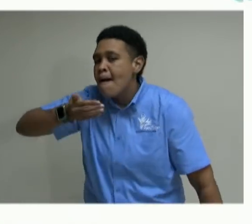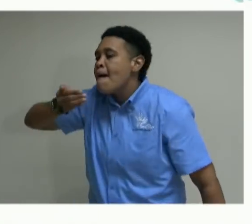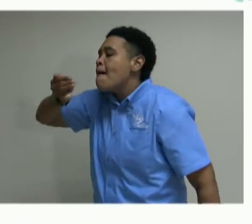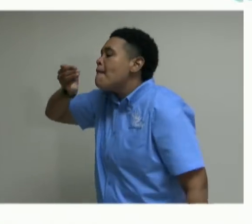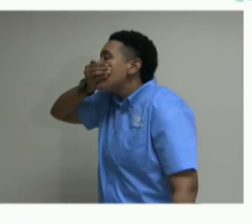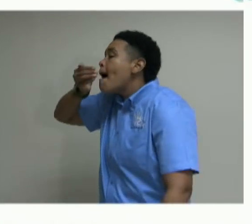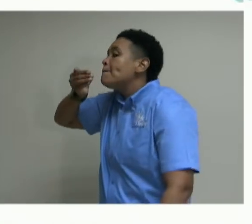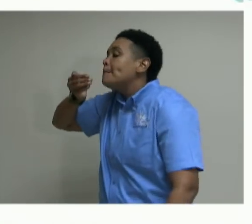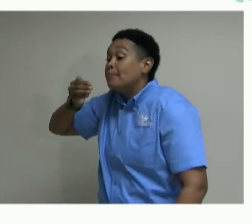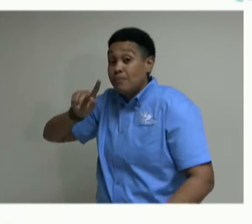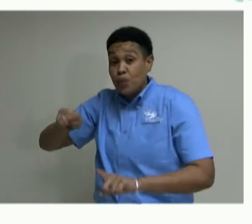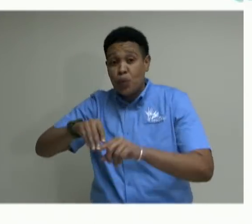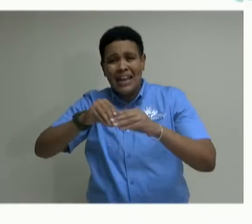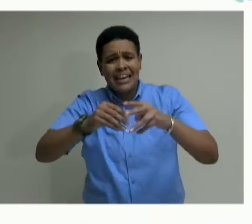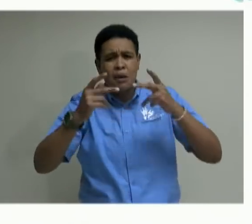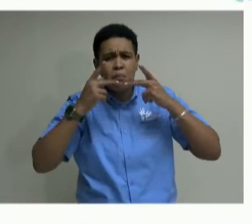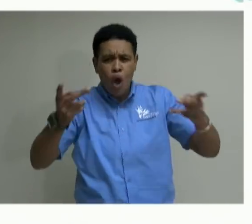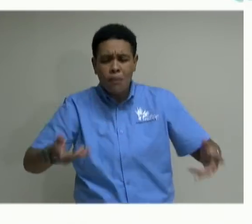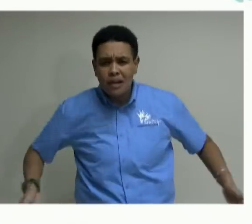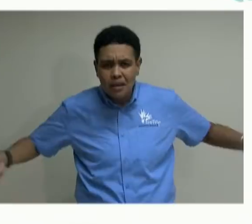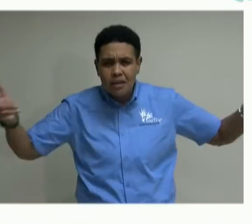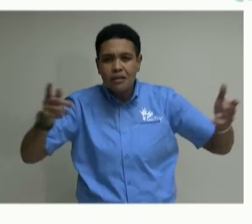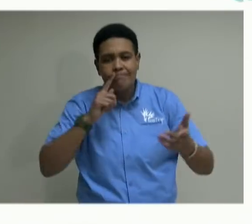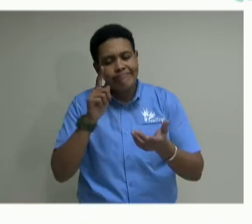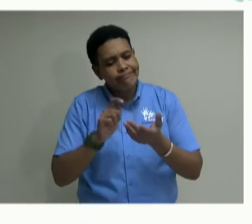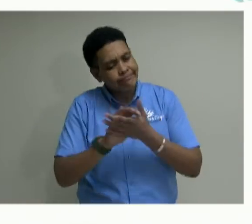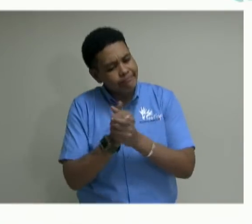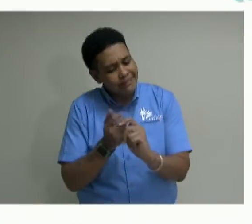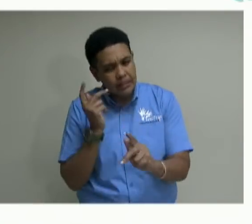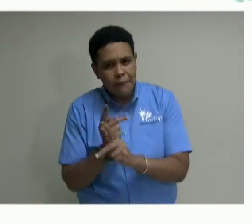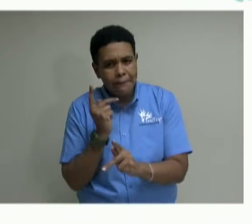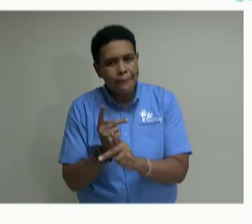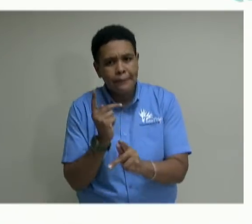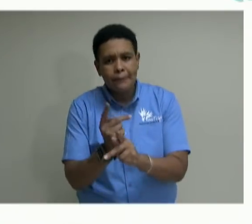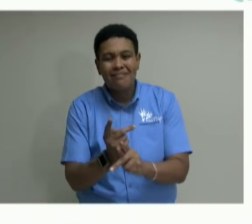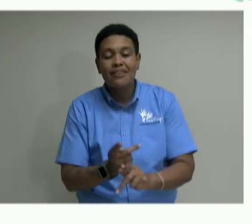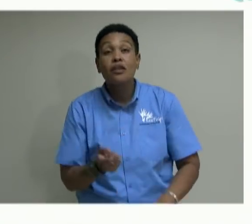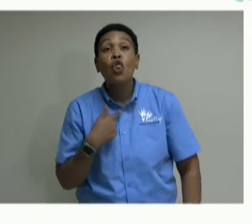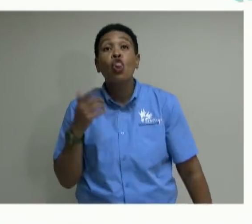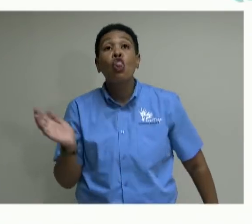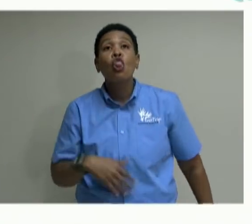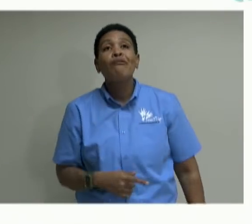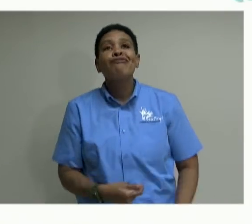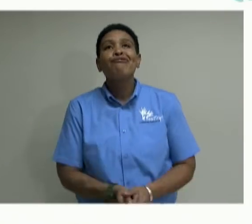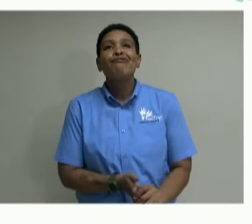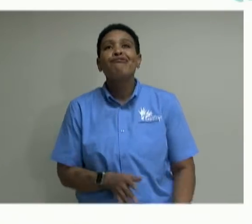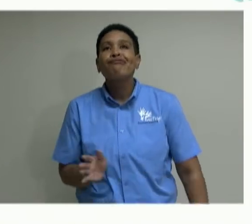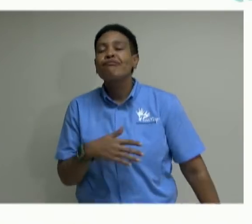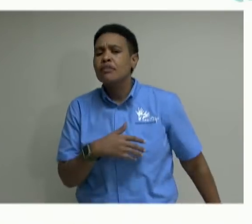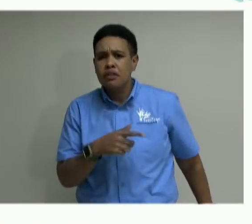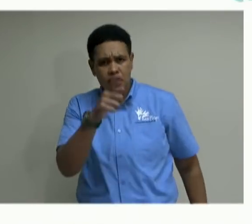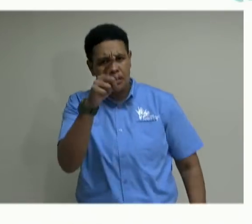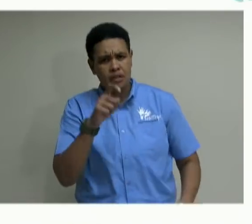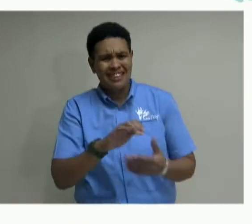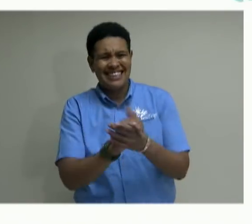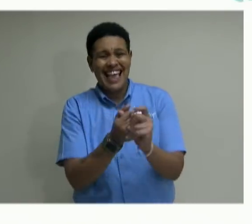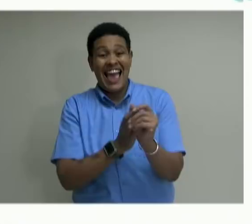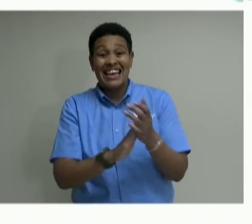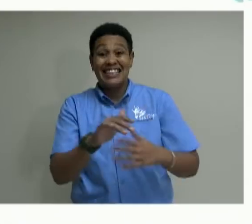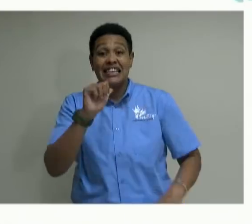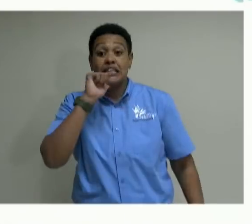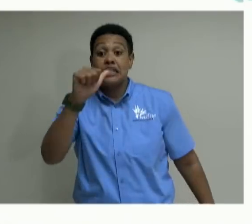public spaces. Sanitize your hand regularly. Sanitizer is not